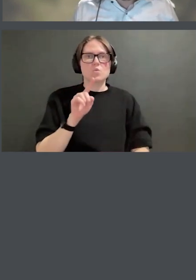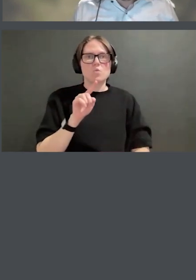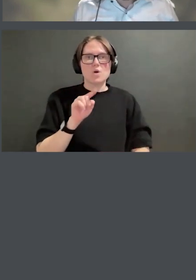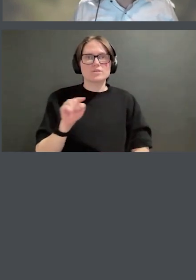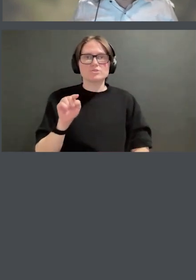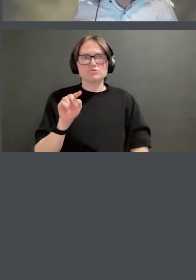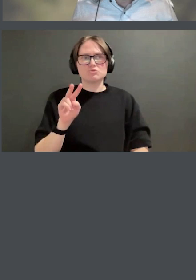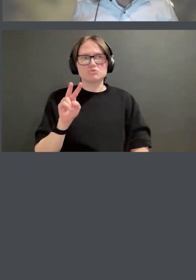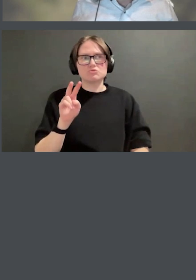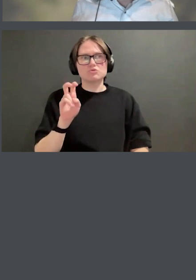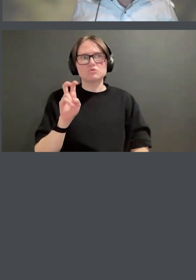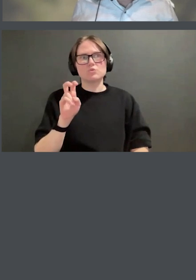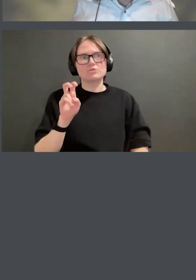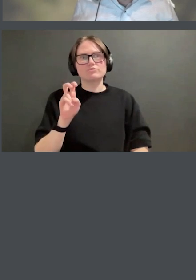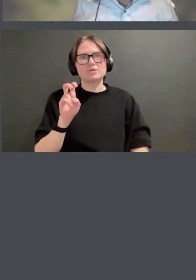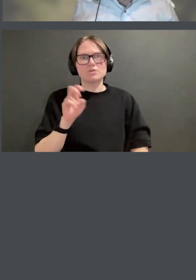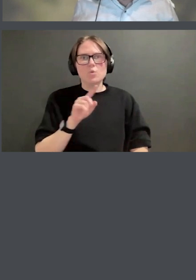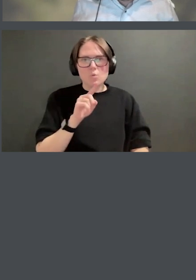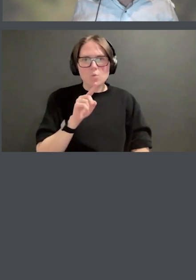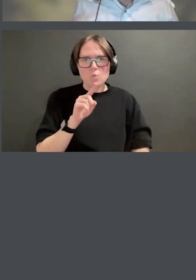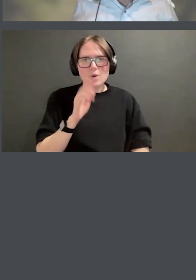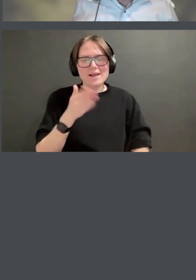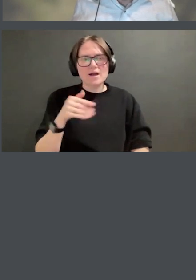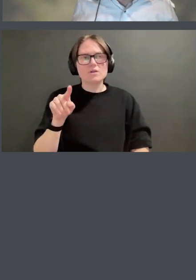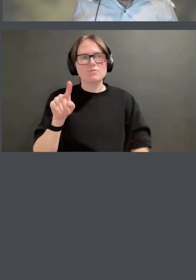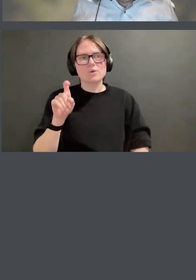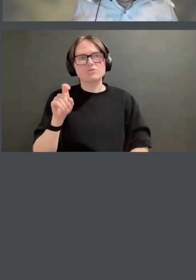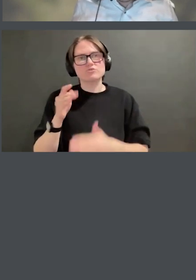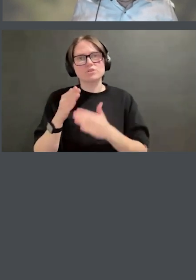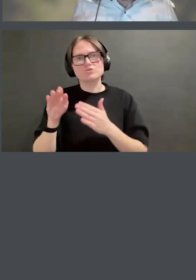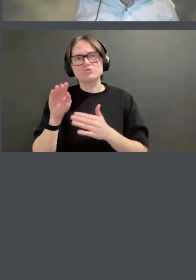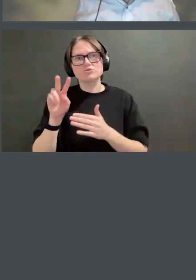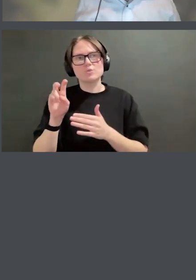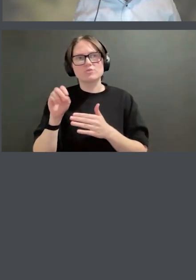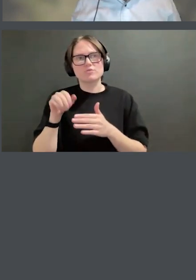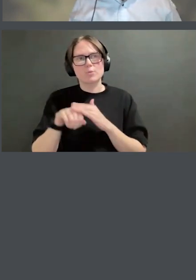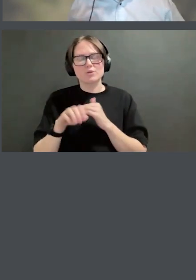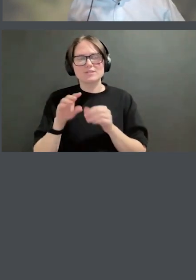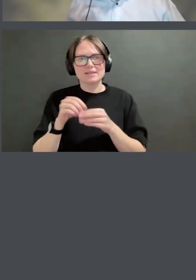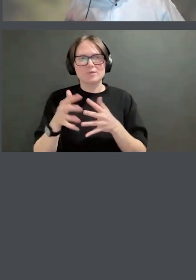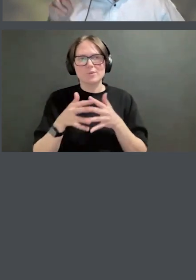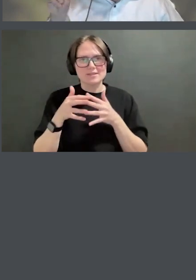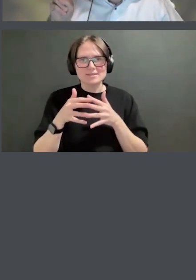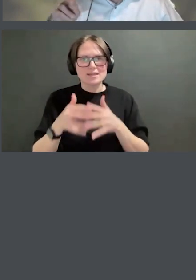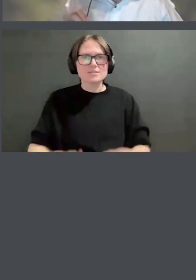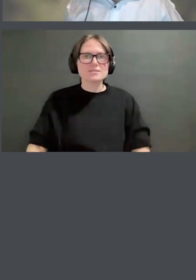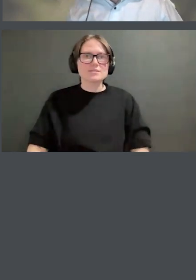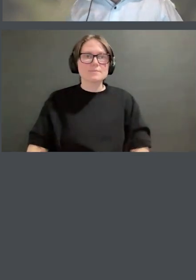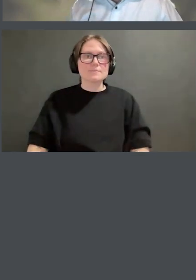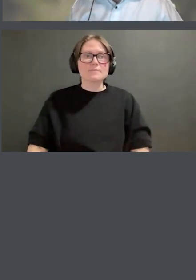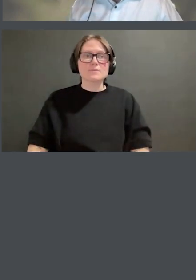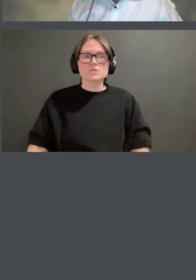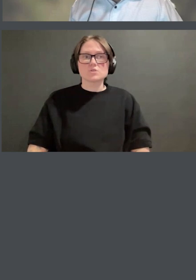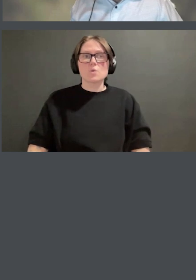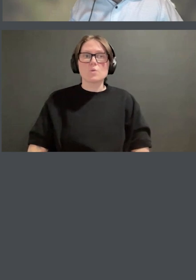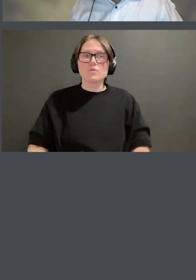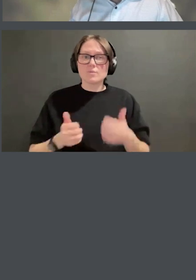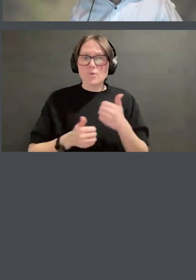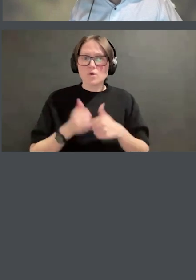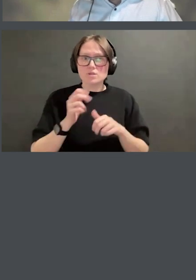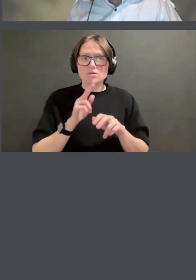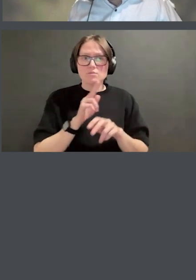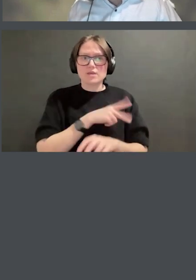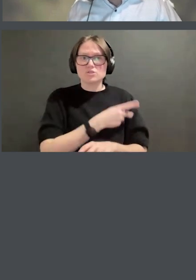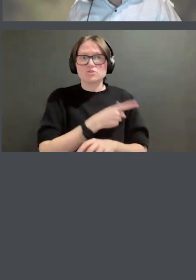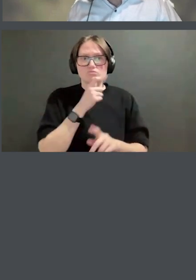births in the United States. So, and the majority of patients who don't have symptomatic CMV don't